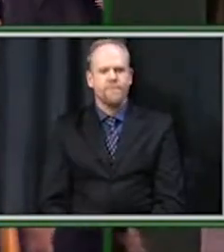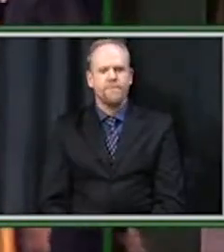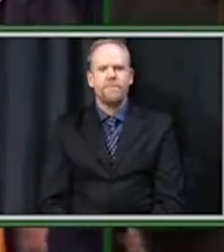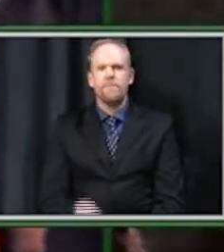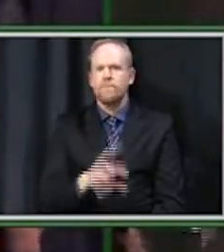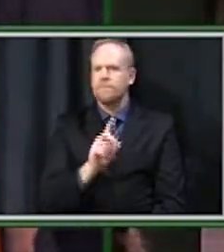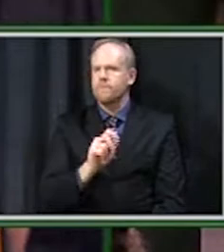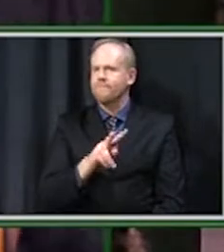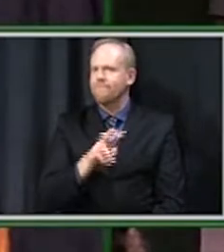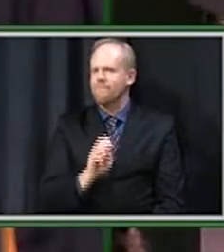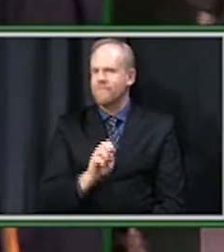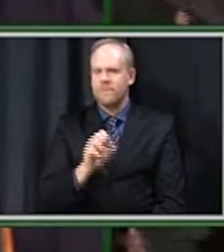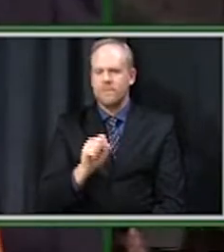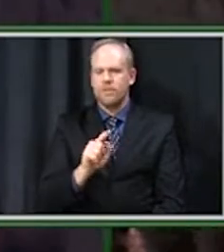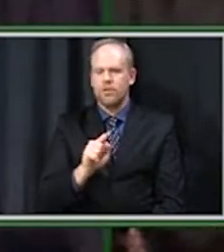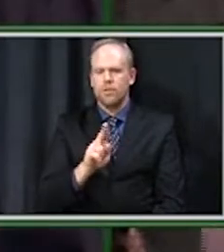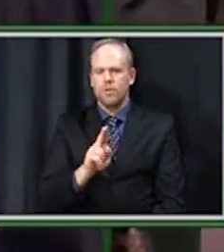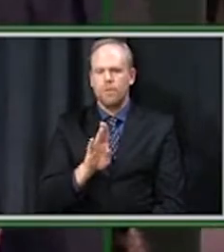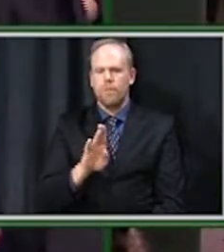Gabe Stubbs.